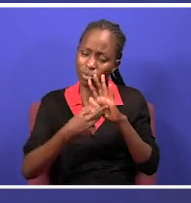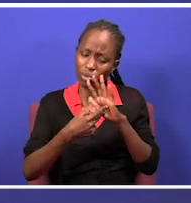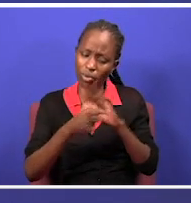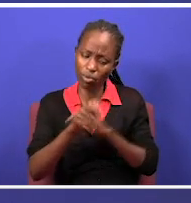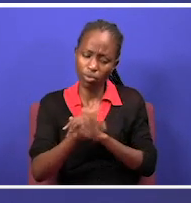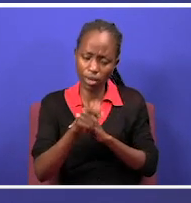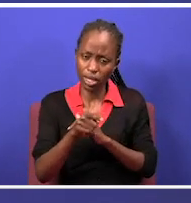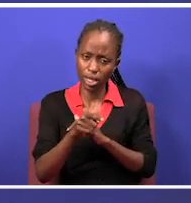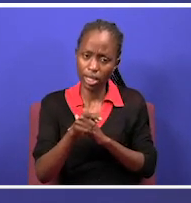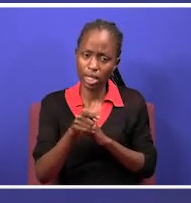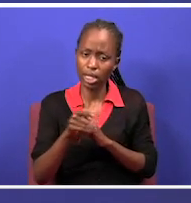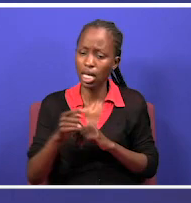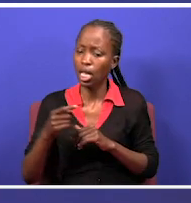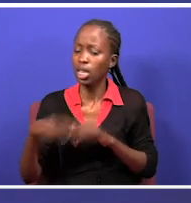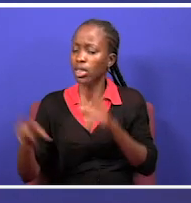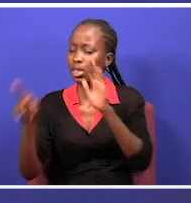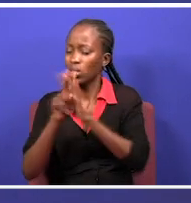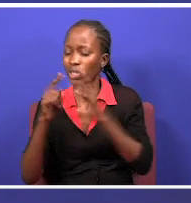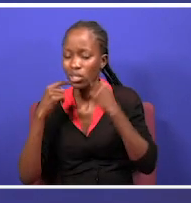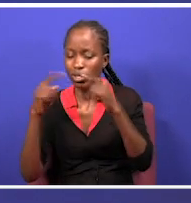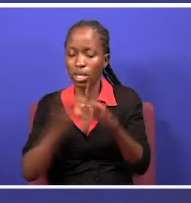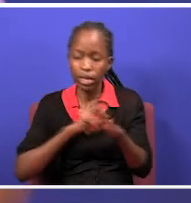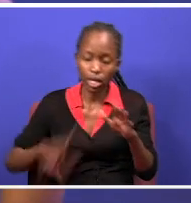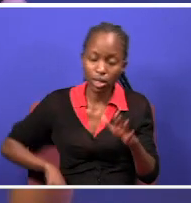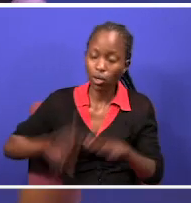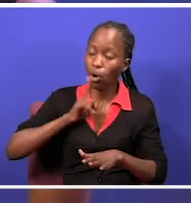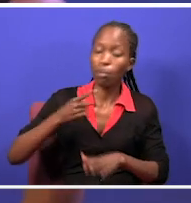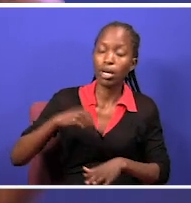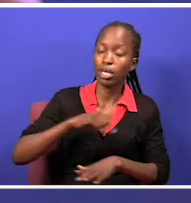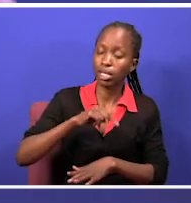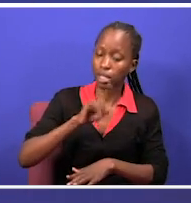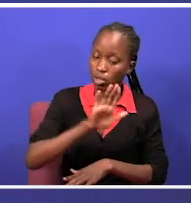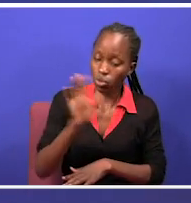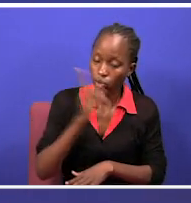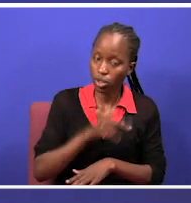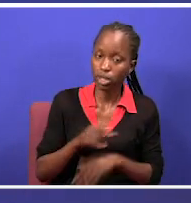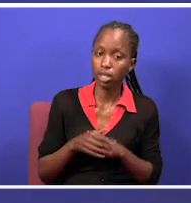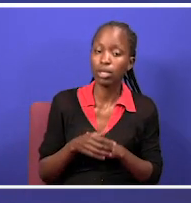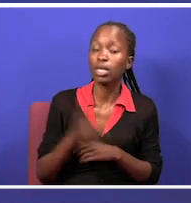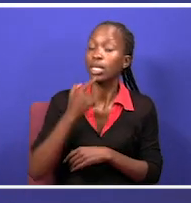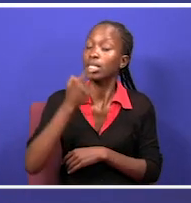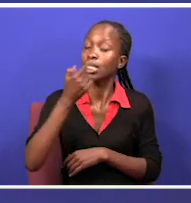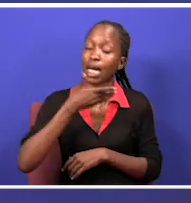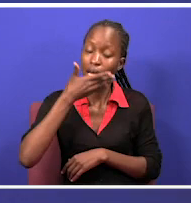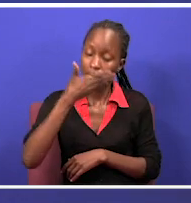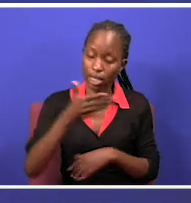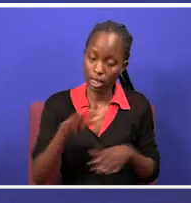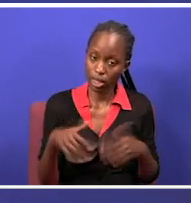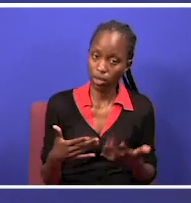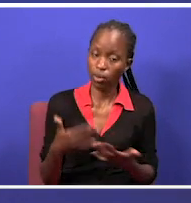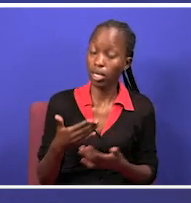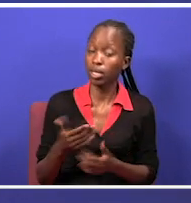stipulations, decrees, and laws the Lord our God has commanded you? Tell him, the Bible says,